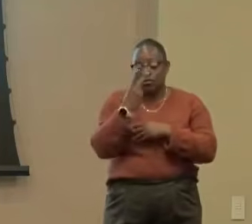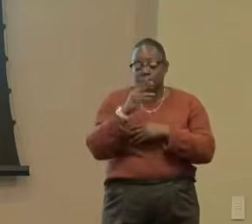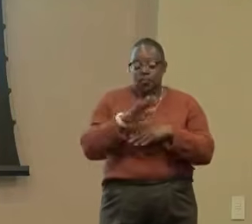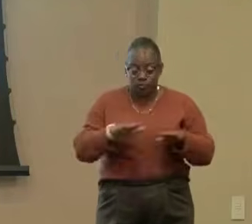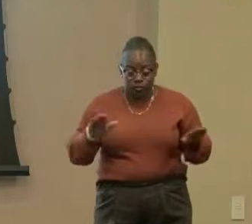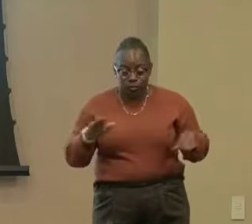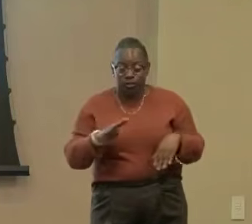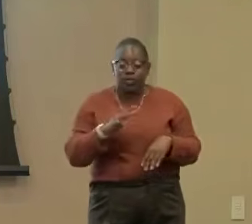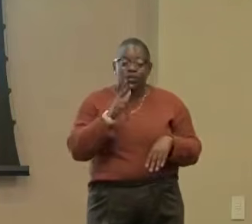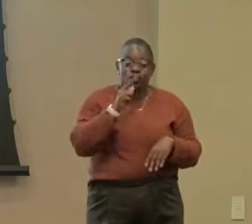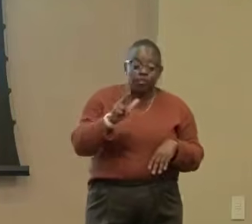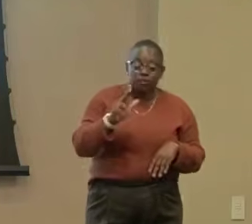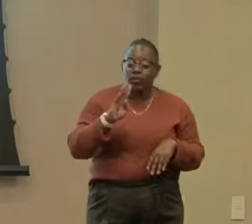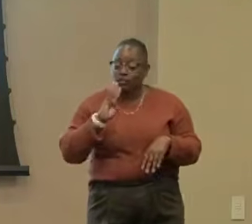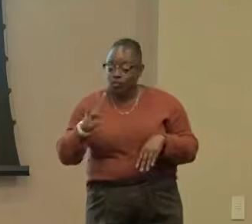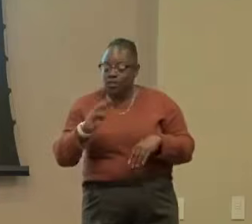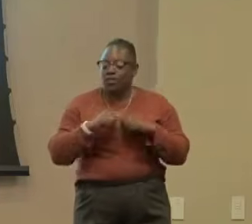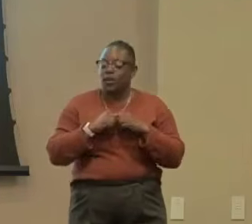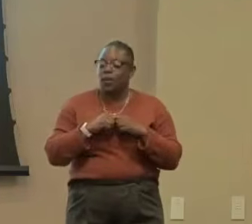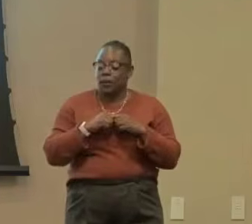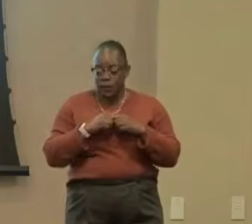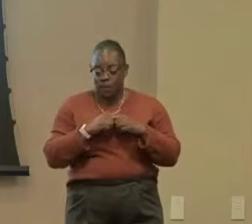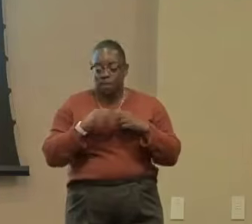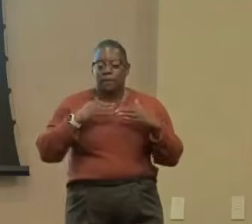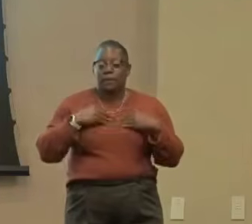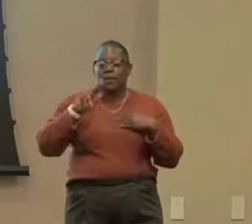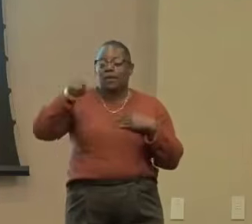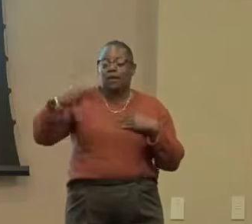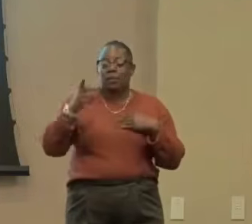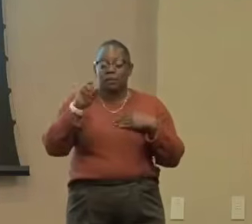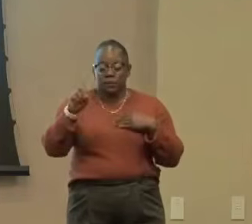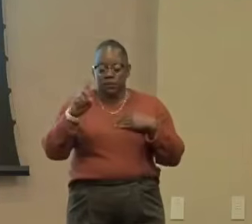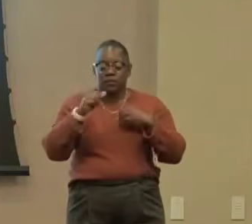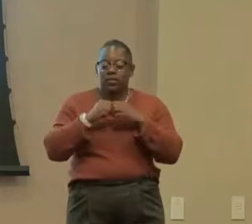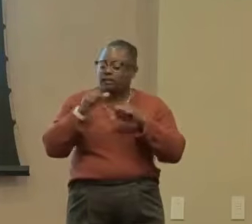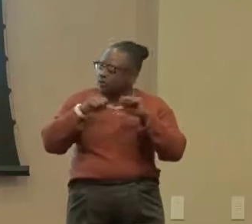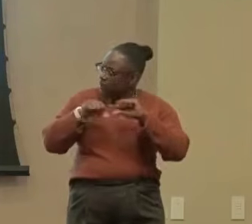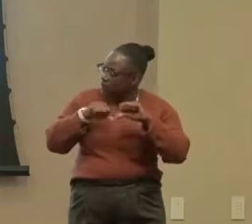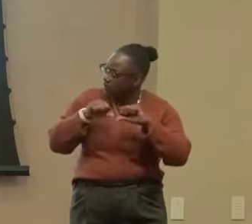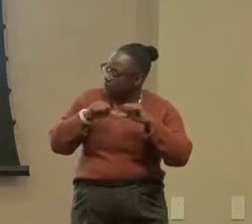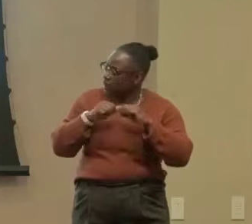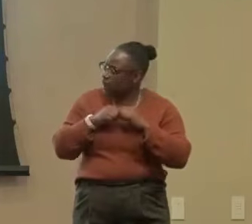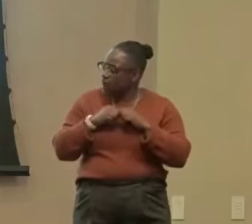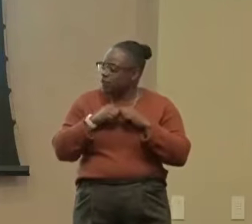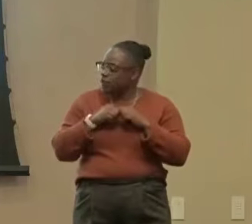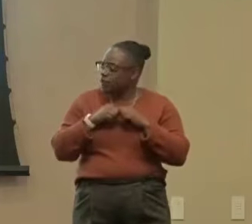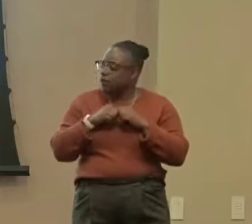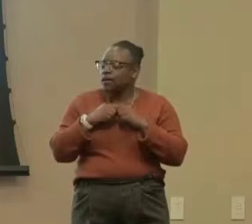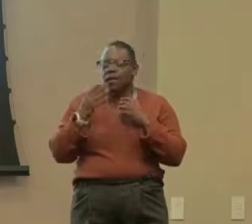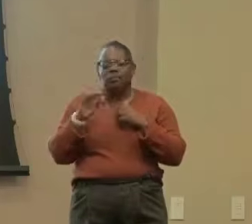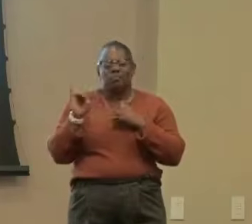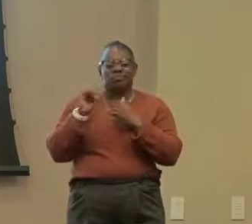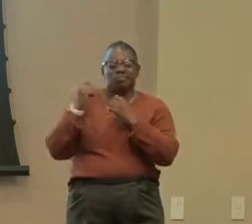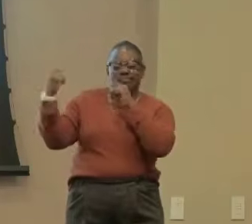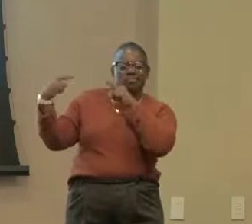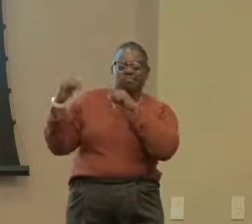age 4 and almost 3. And I have my PhD in pharmaceutical science. I would definitely second that. I